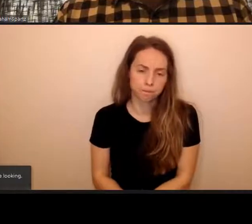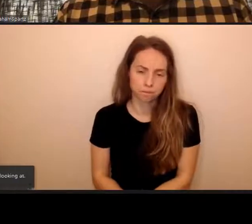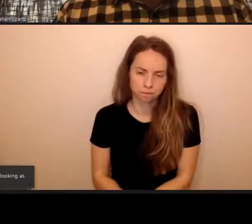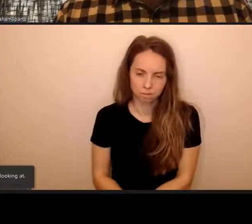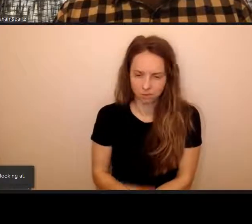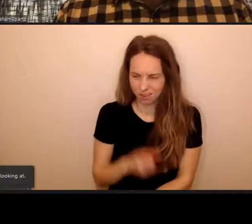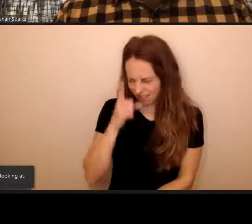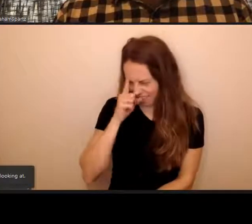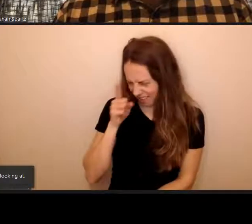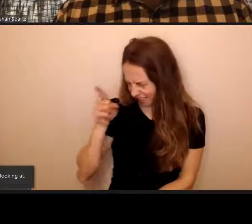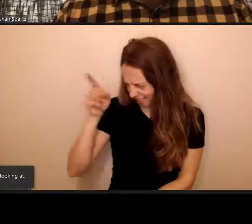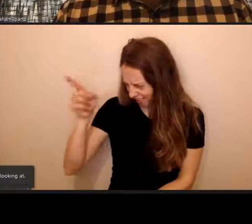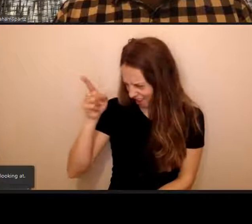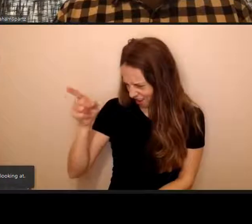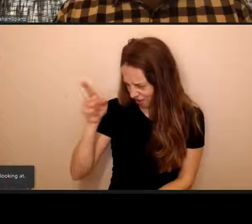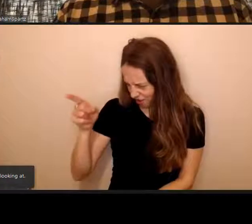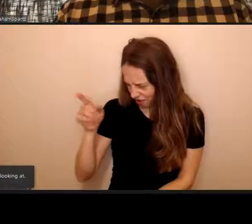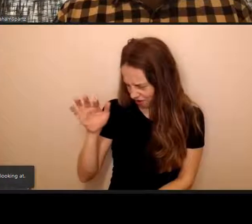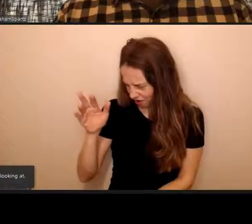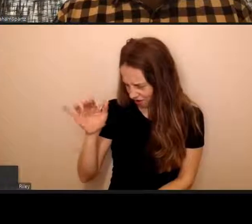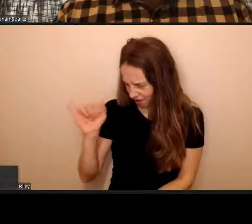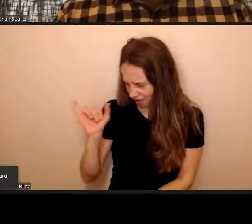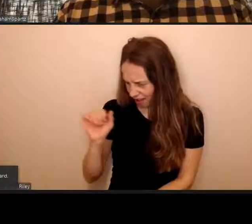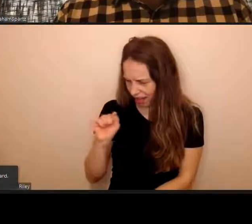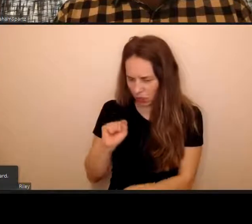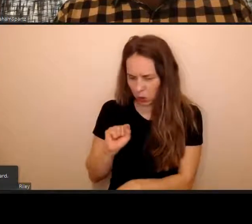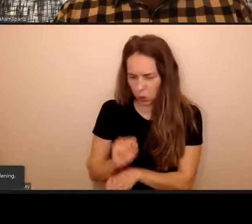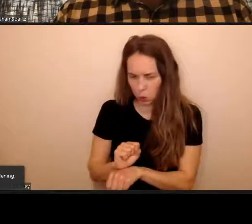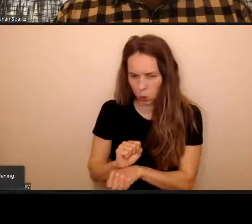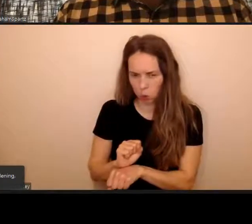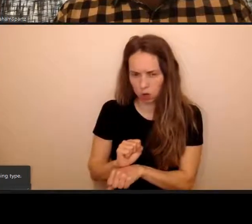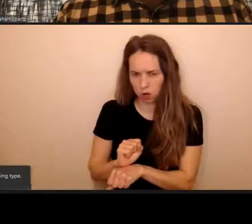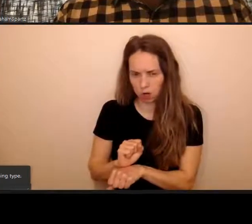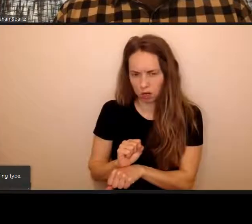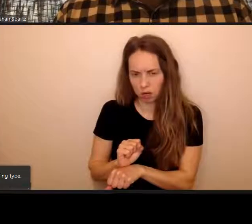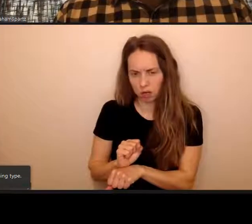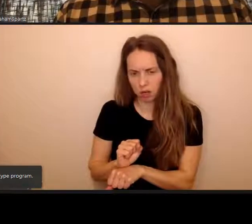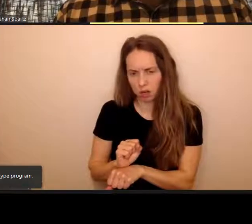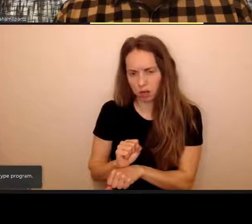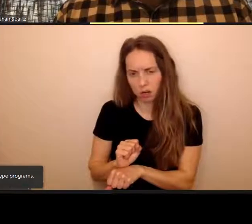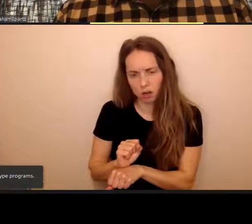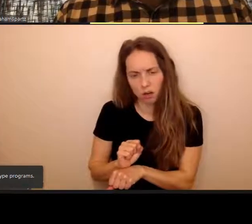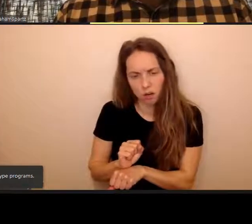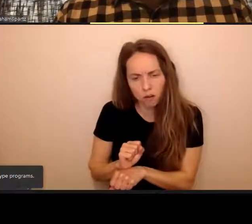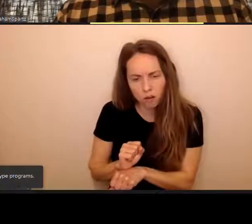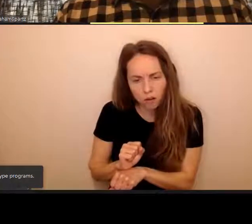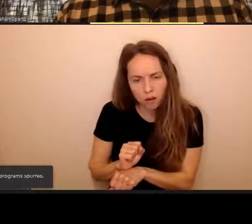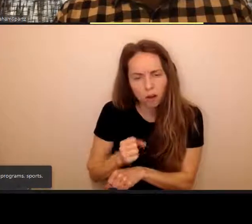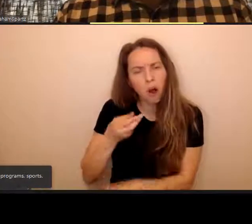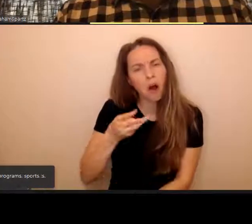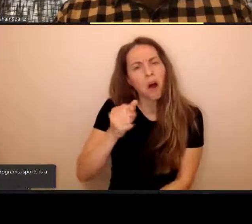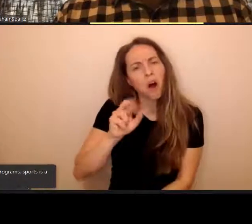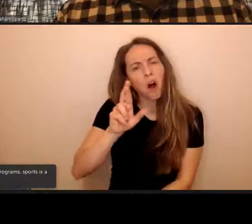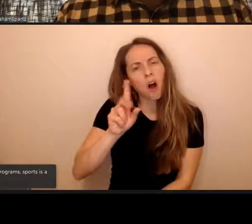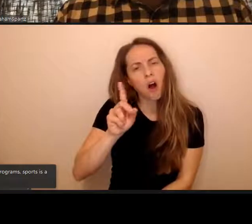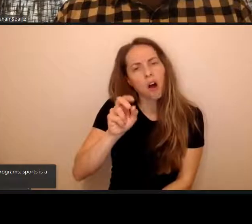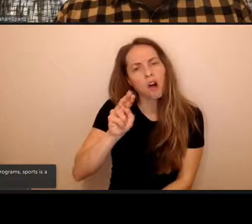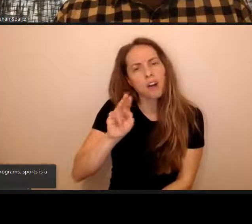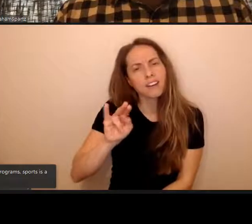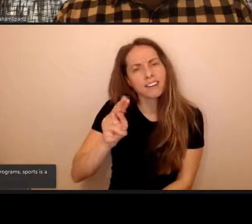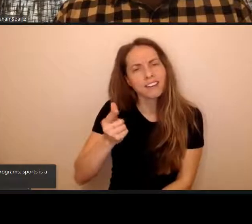at like work hardening type programs. Sports is a good example,